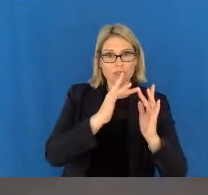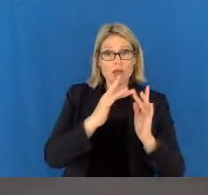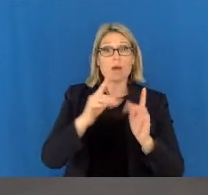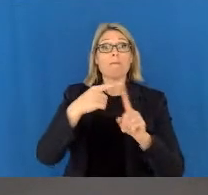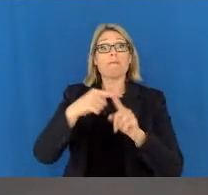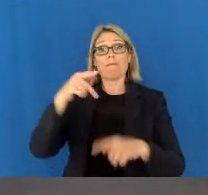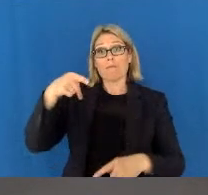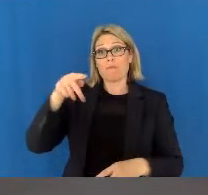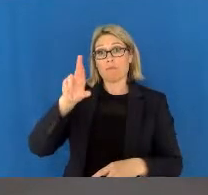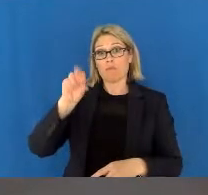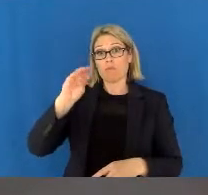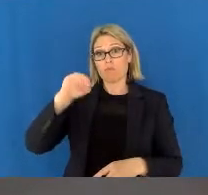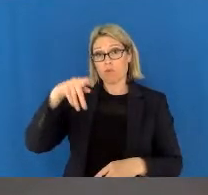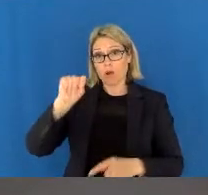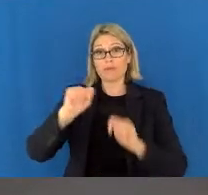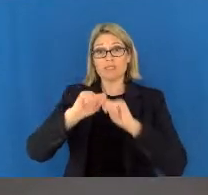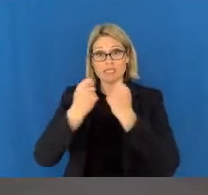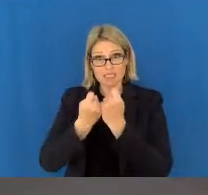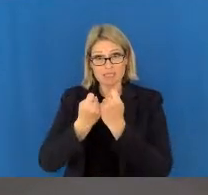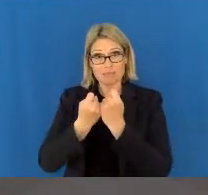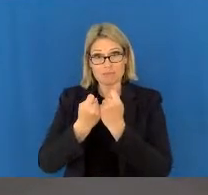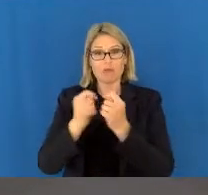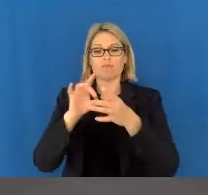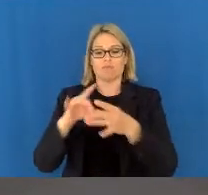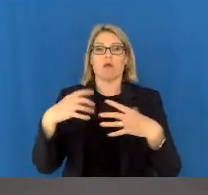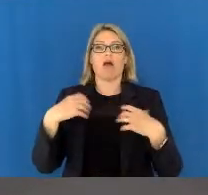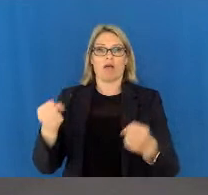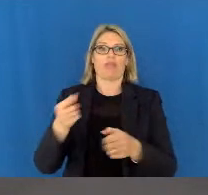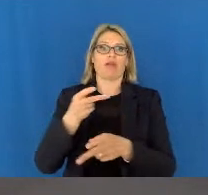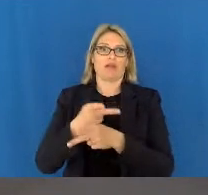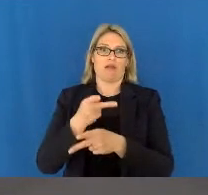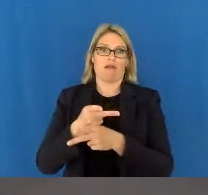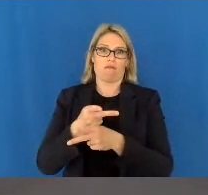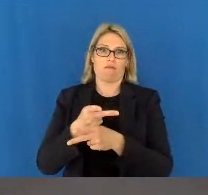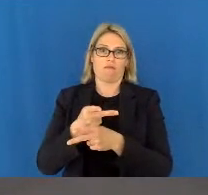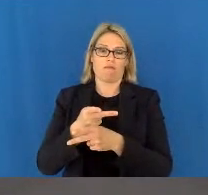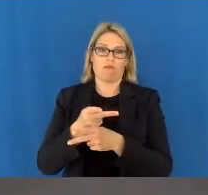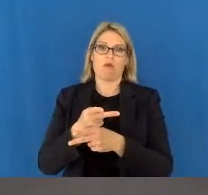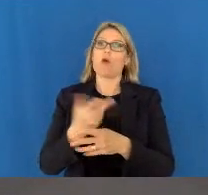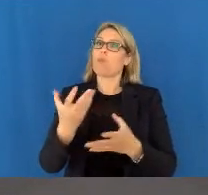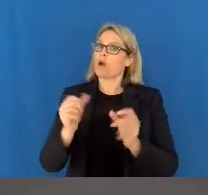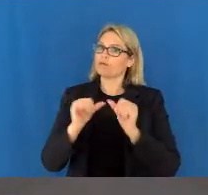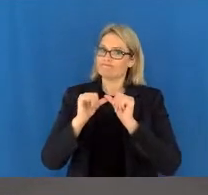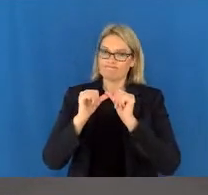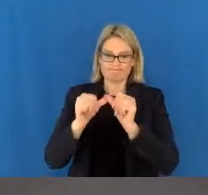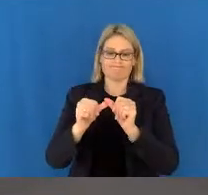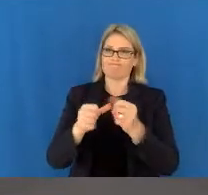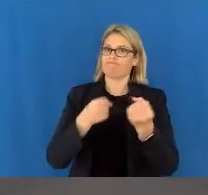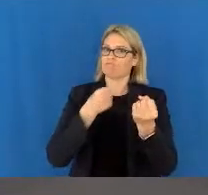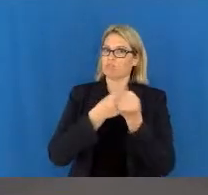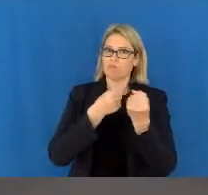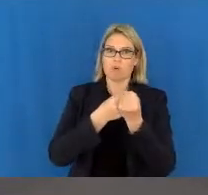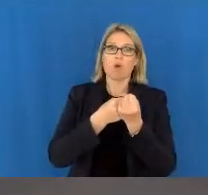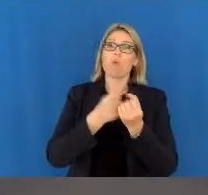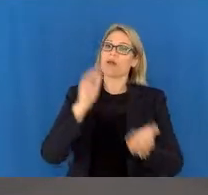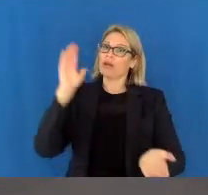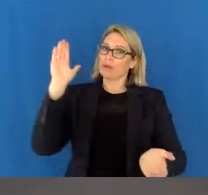other partners in healthcare. To maintain this support, we have to prevent outbreaks in